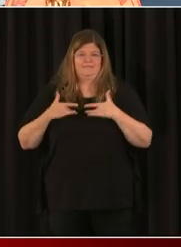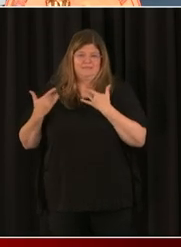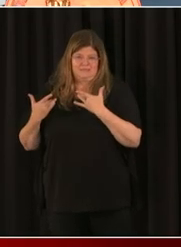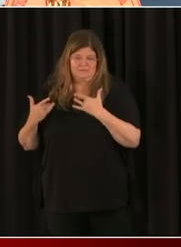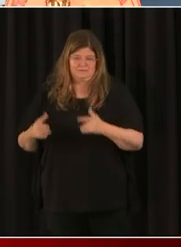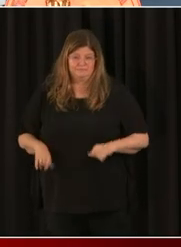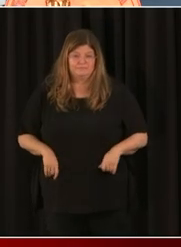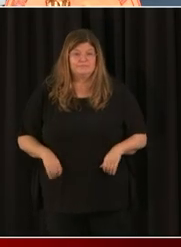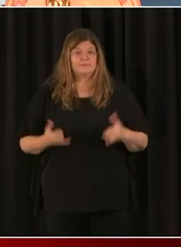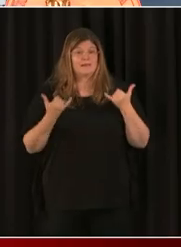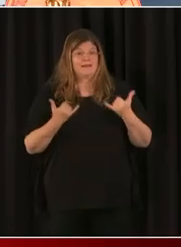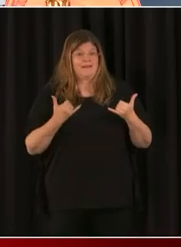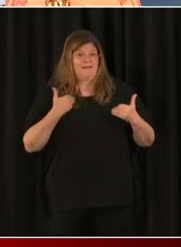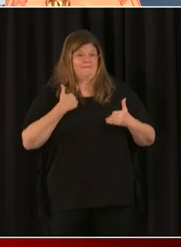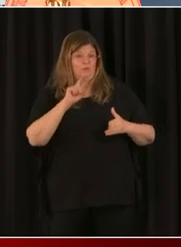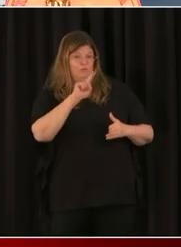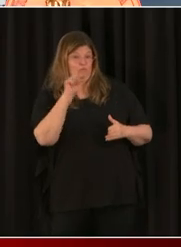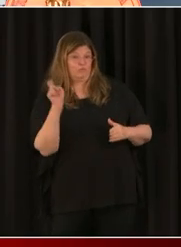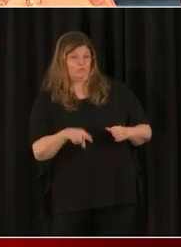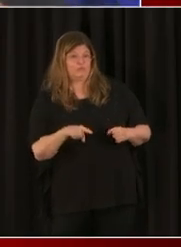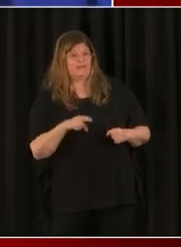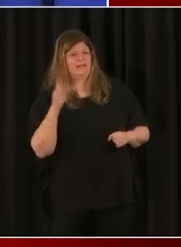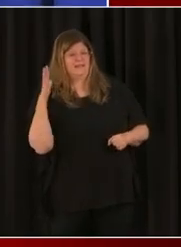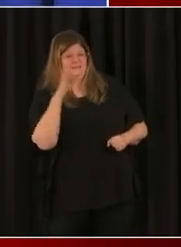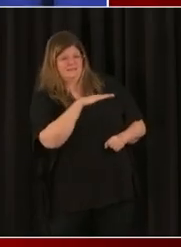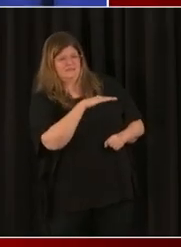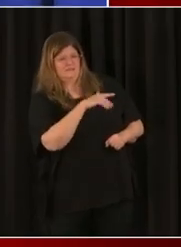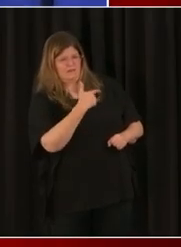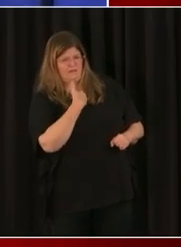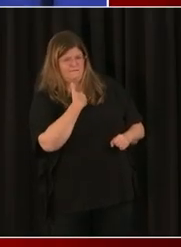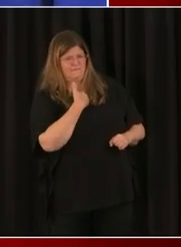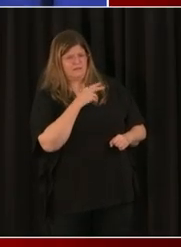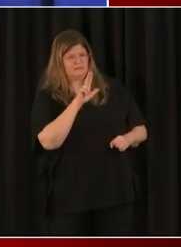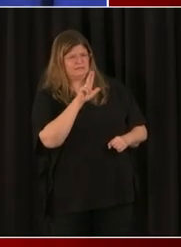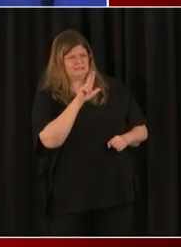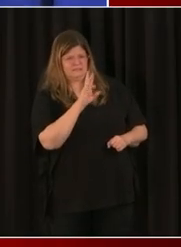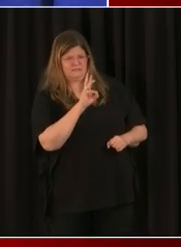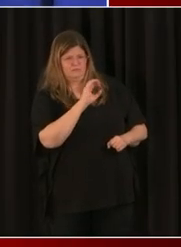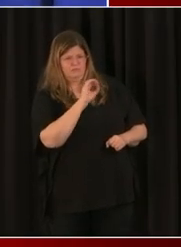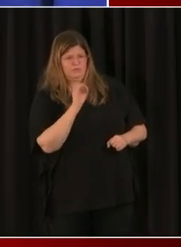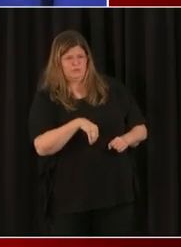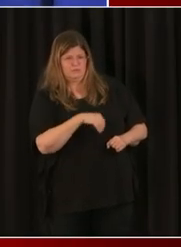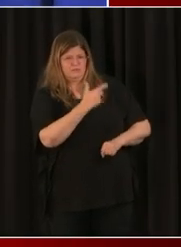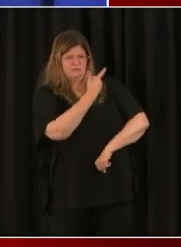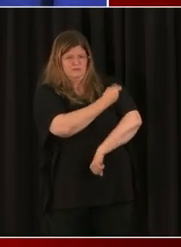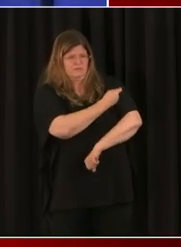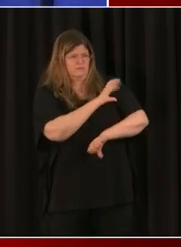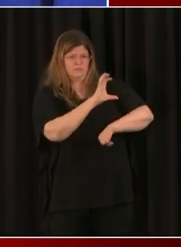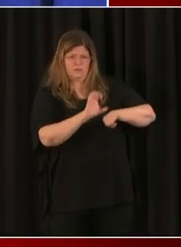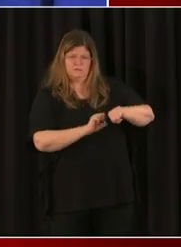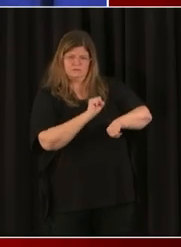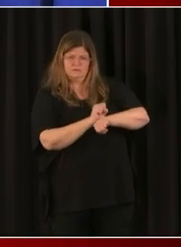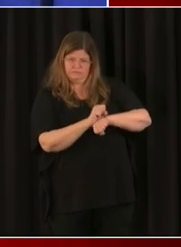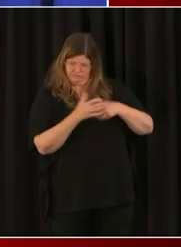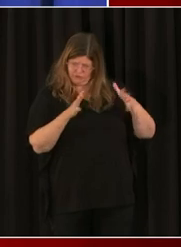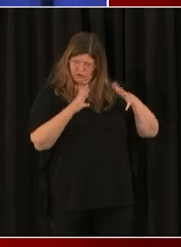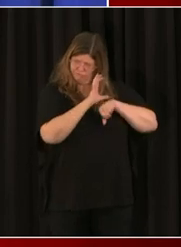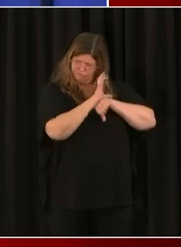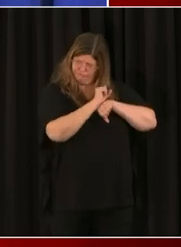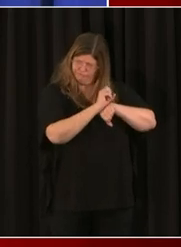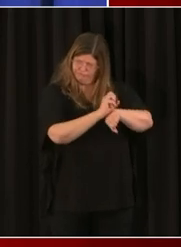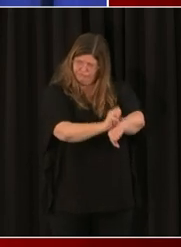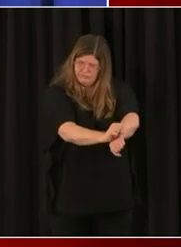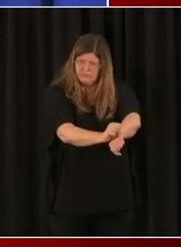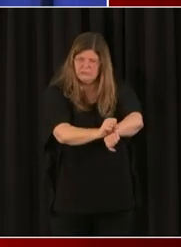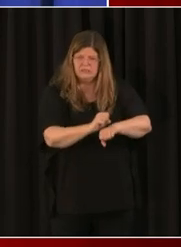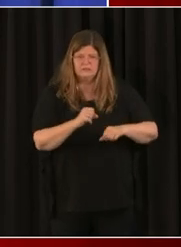On the vaccine website, it says about 36% of vaccine appointments are booked from those healthcare providers reporting.